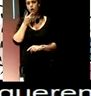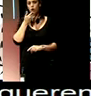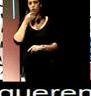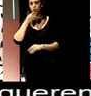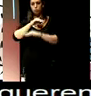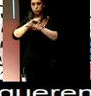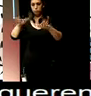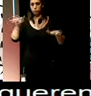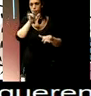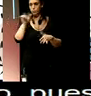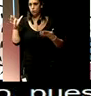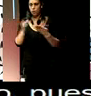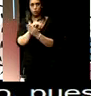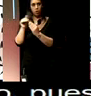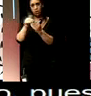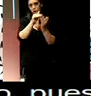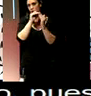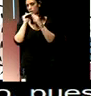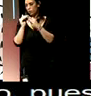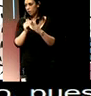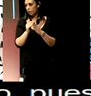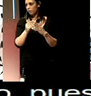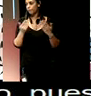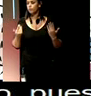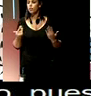leisure accessible to everybody.